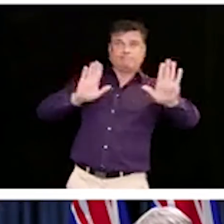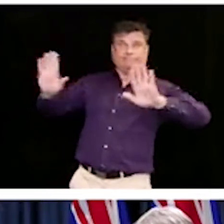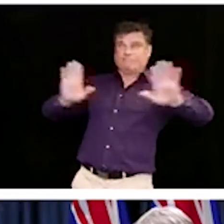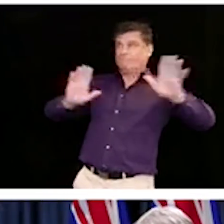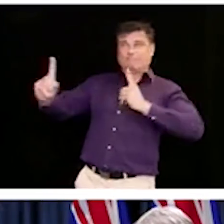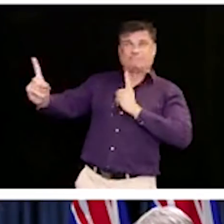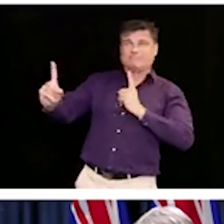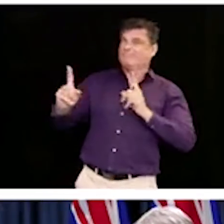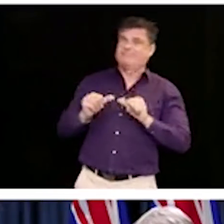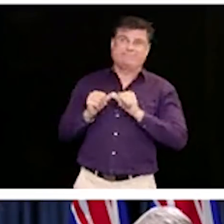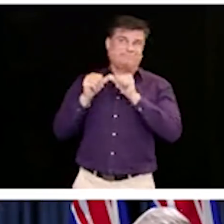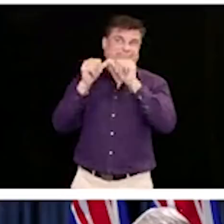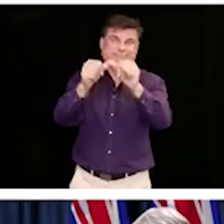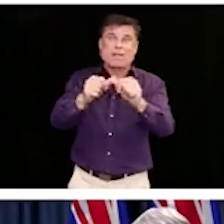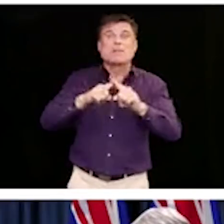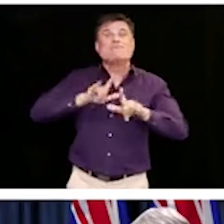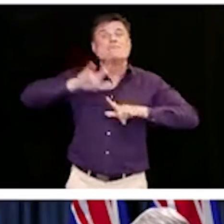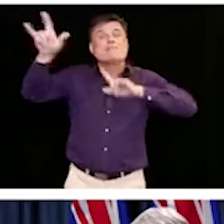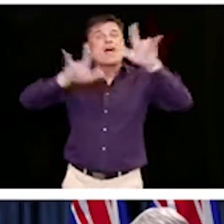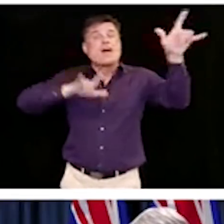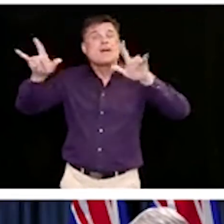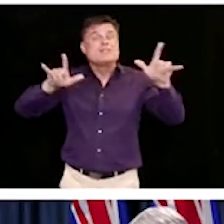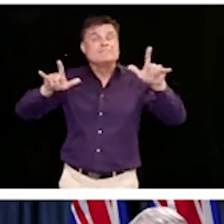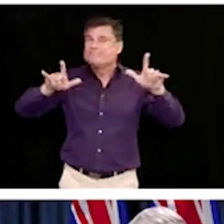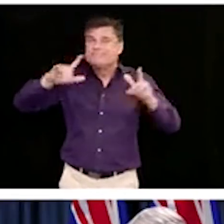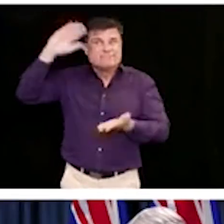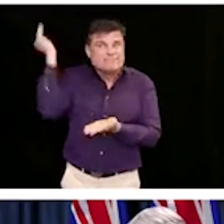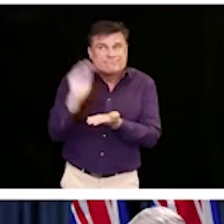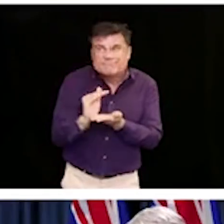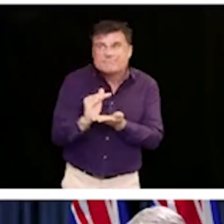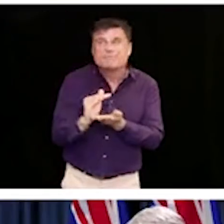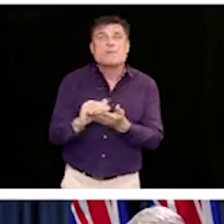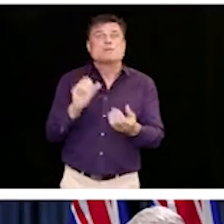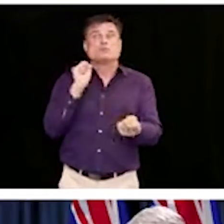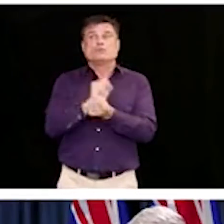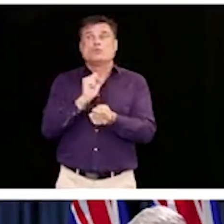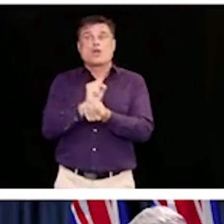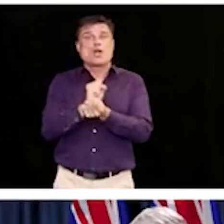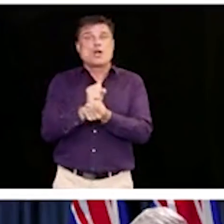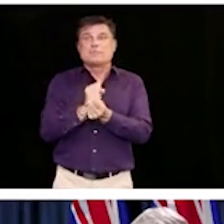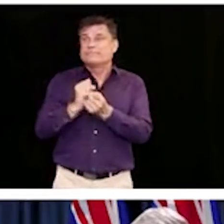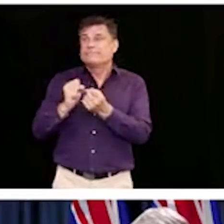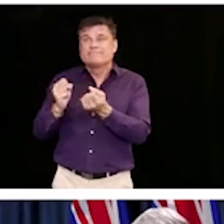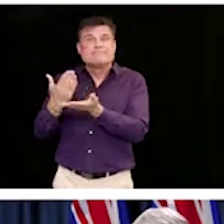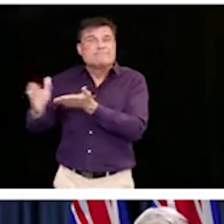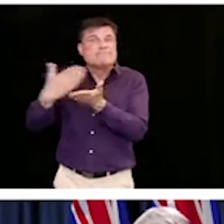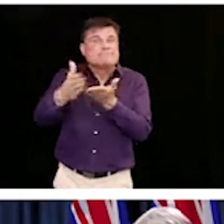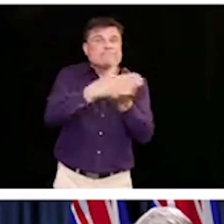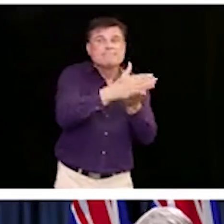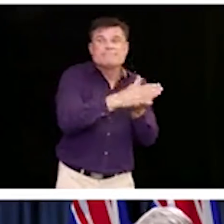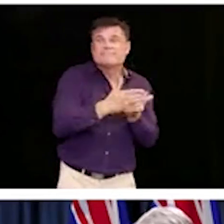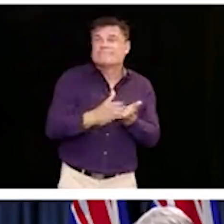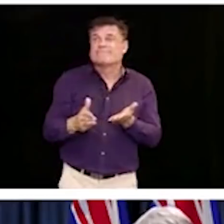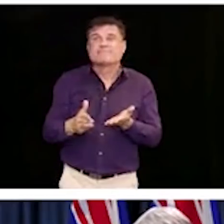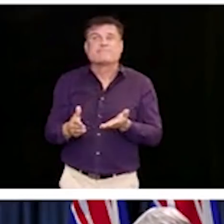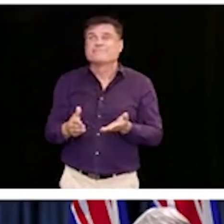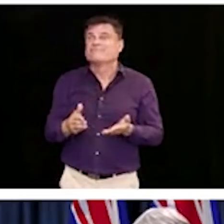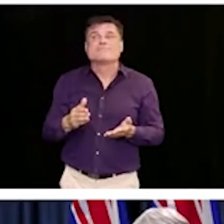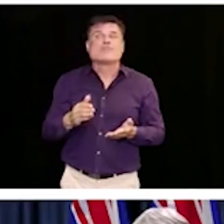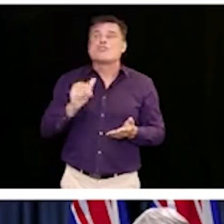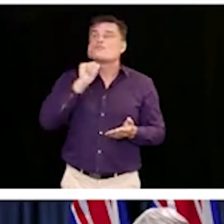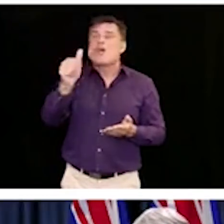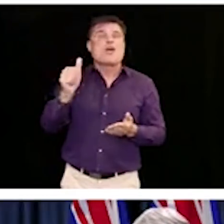for some time. Because of that, we expect the job losses that have occurred in British Columbia are not expected to be